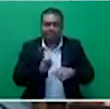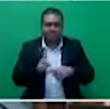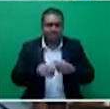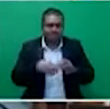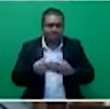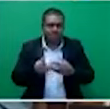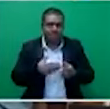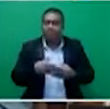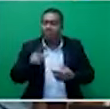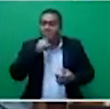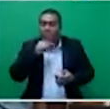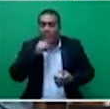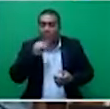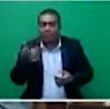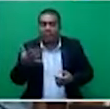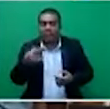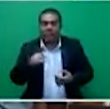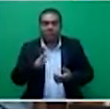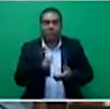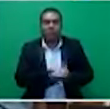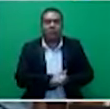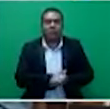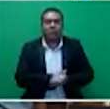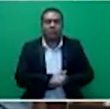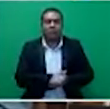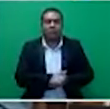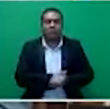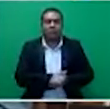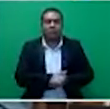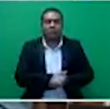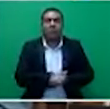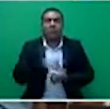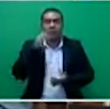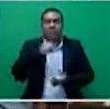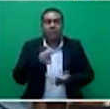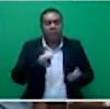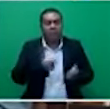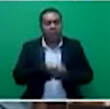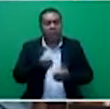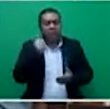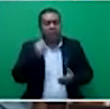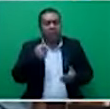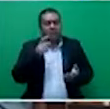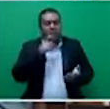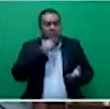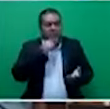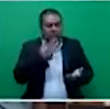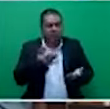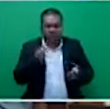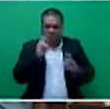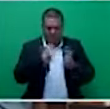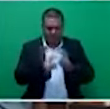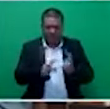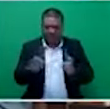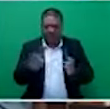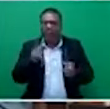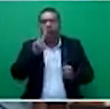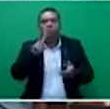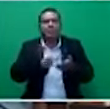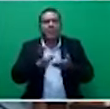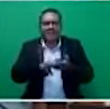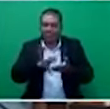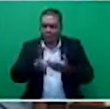Prasad borrows because he's asset rich and he's cash rich too, he can repay his debt. No problem. He can borrow $2 million. He